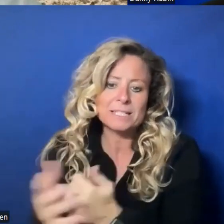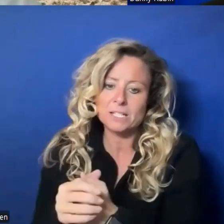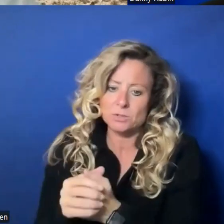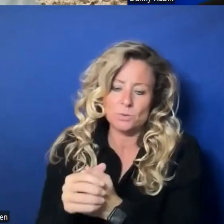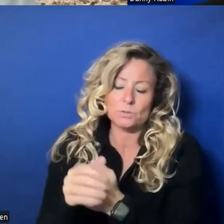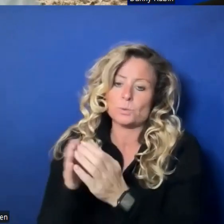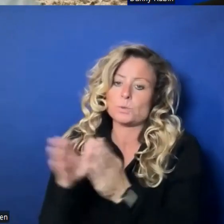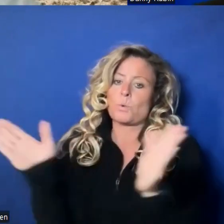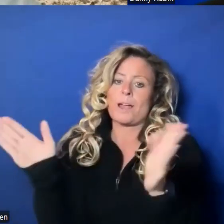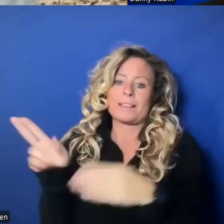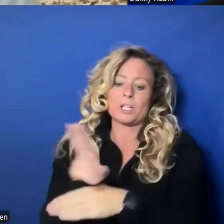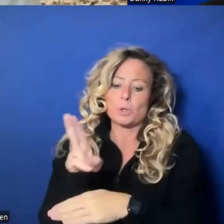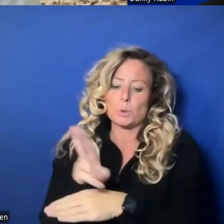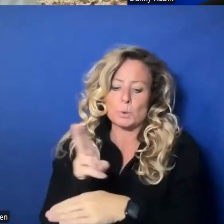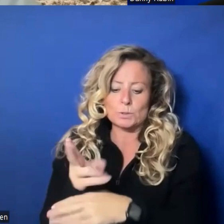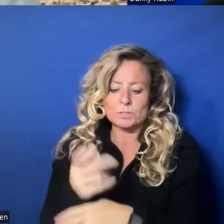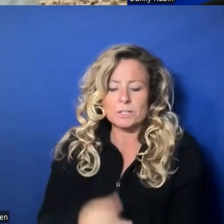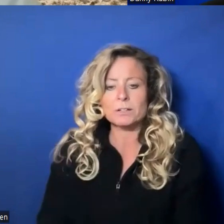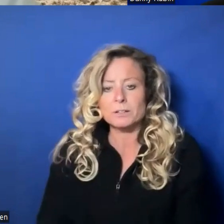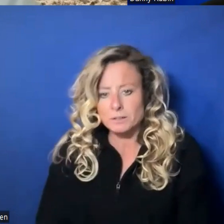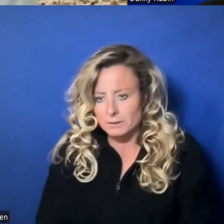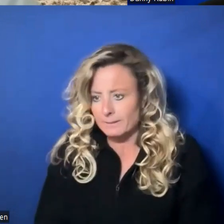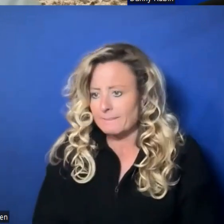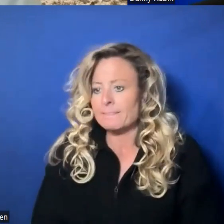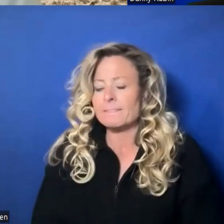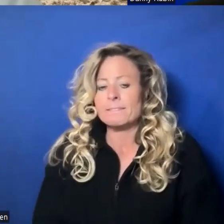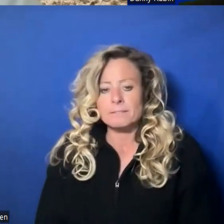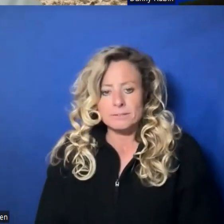widely used for autonomous cars,